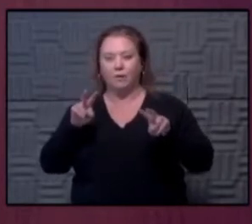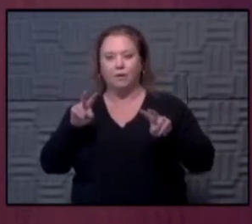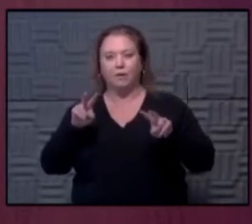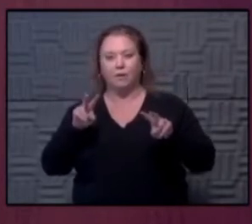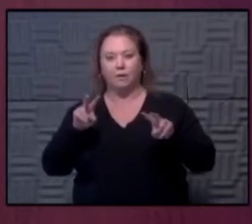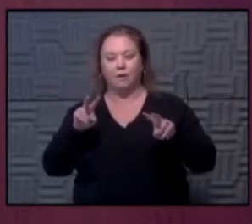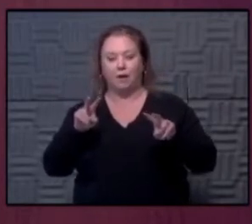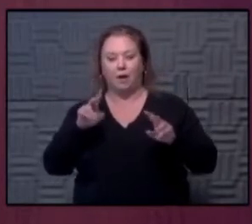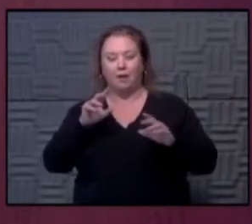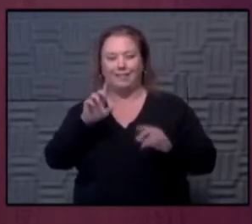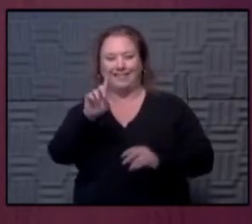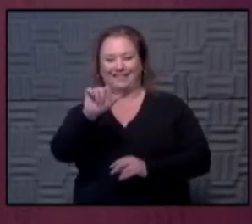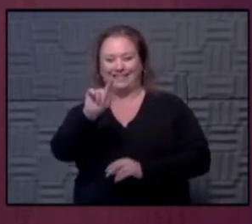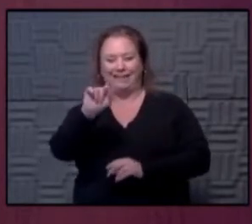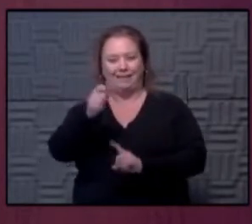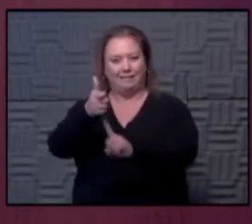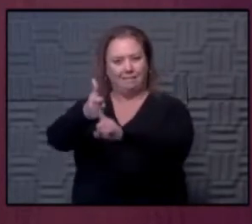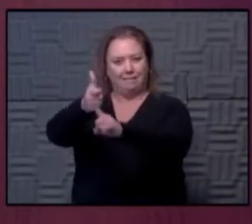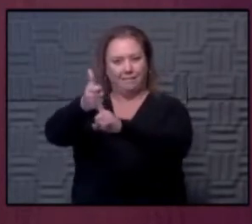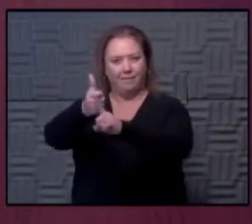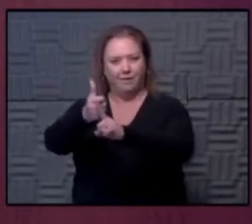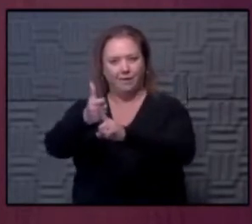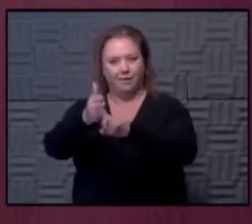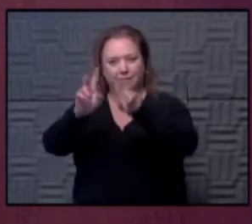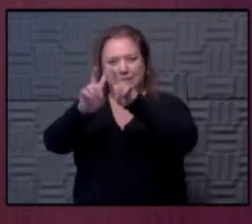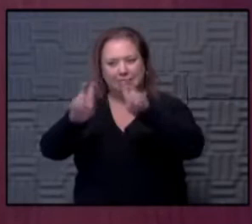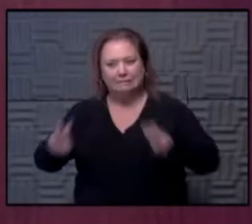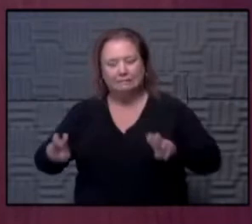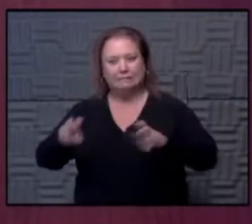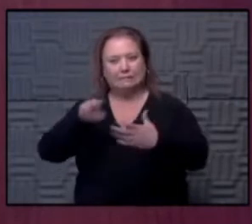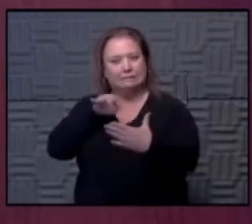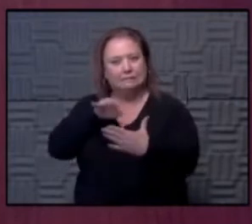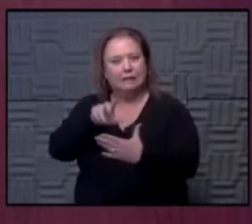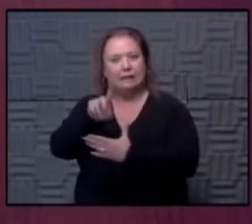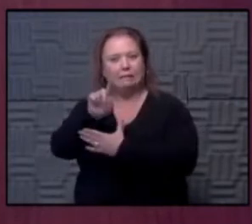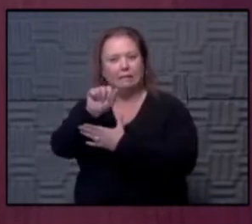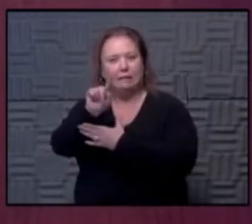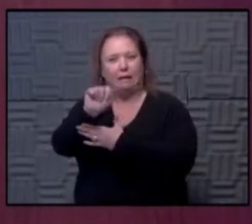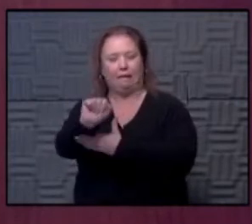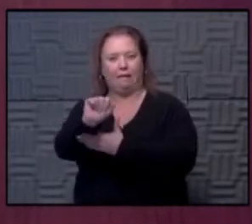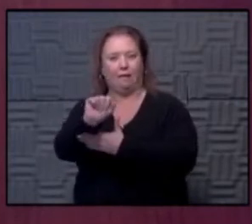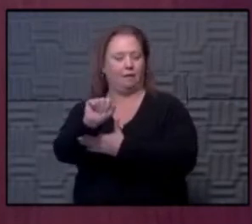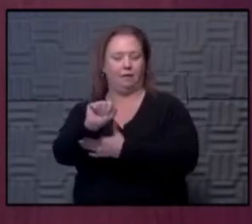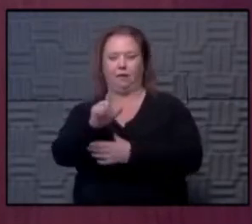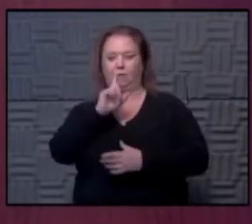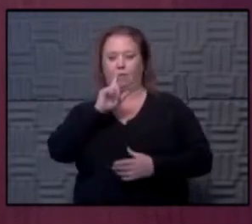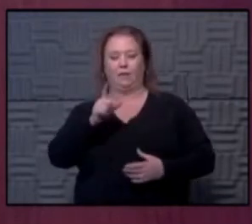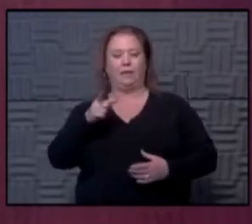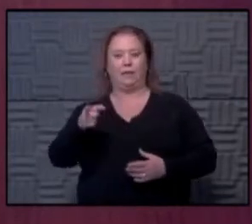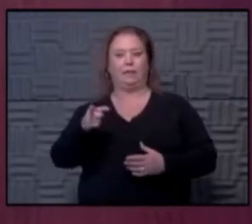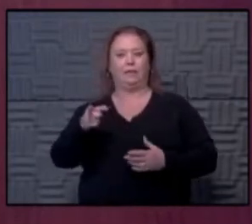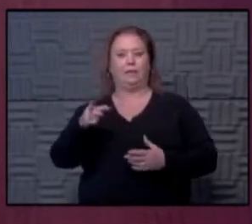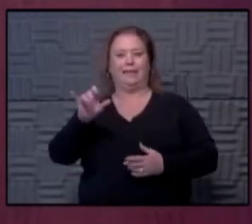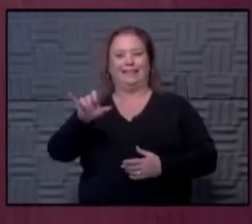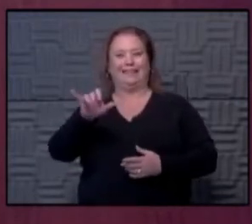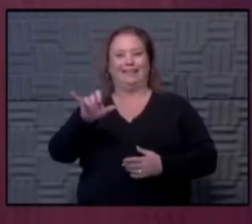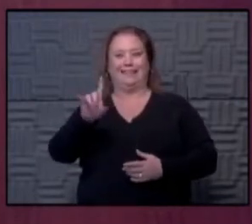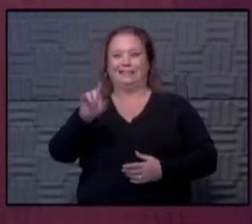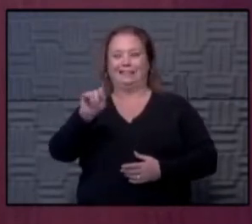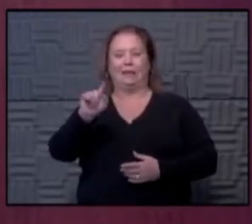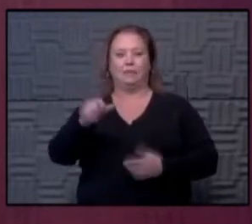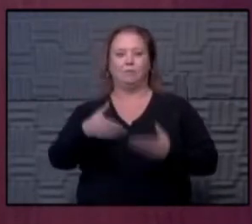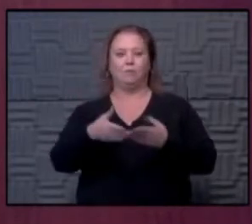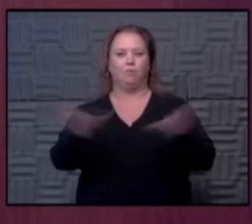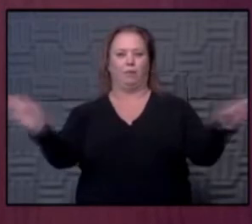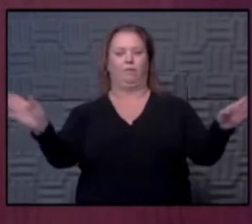more granular data. Yep. I don't know, I can't remember hardly anything else that's had as much transparency around the data. Yeah.